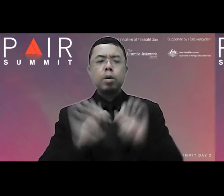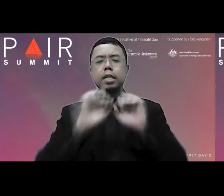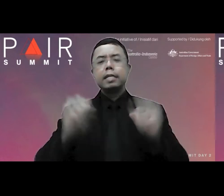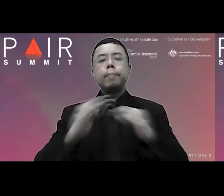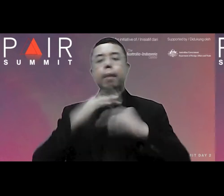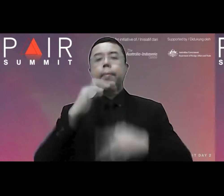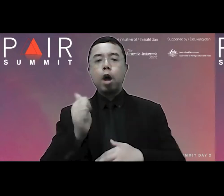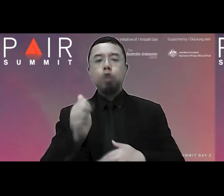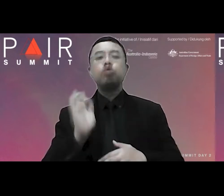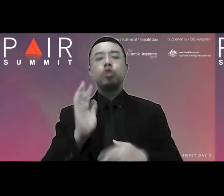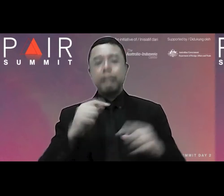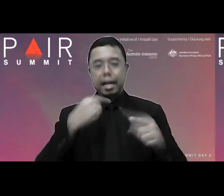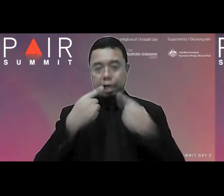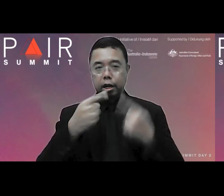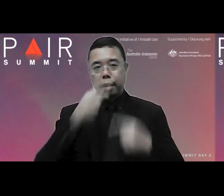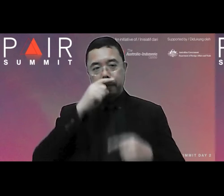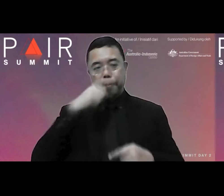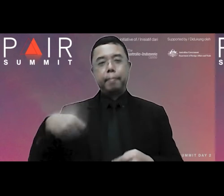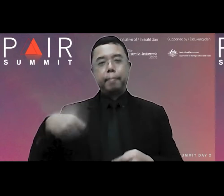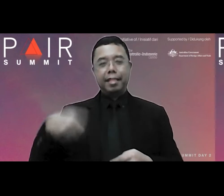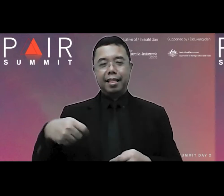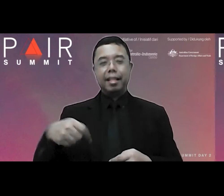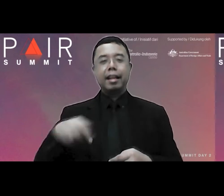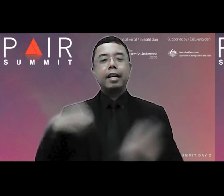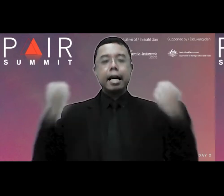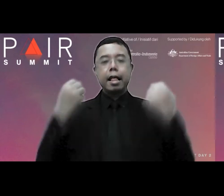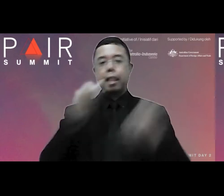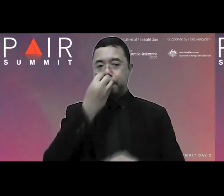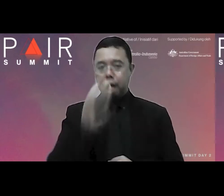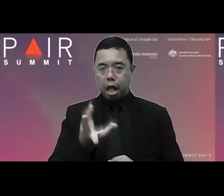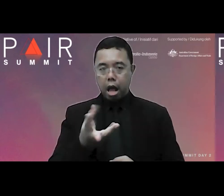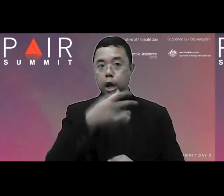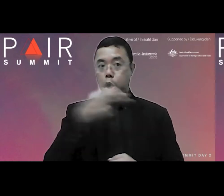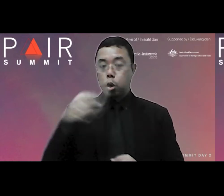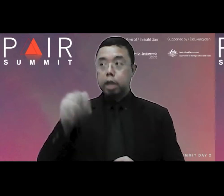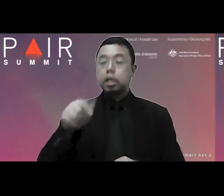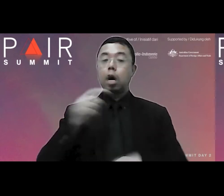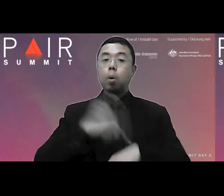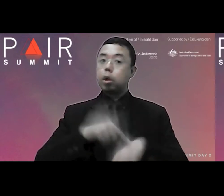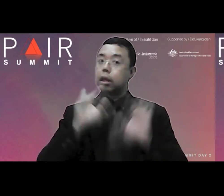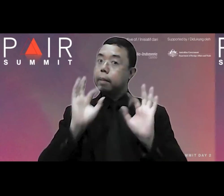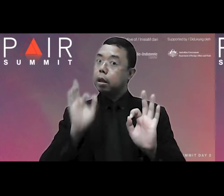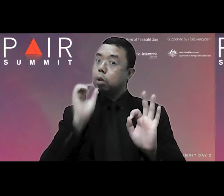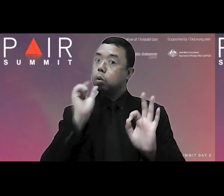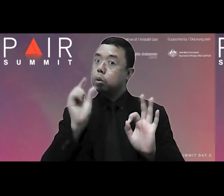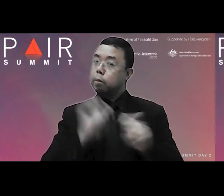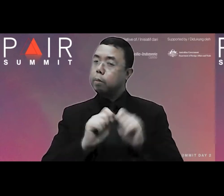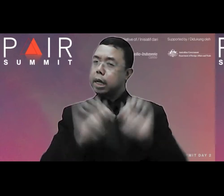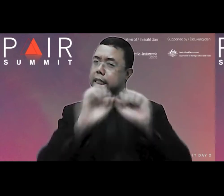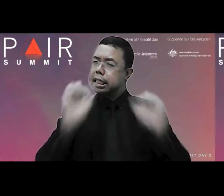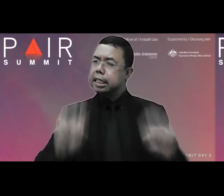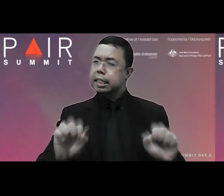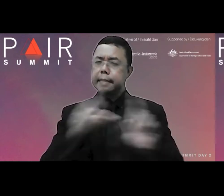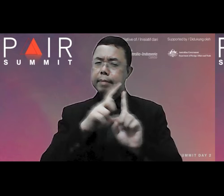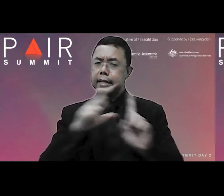at an opportune time to put in place digital systems that can create an accessible and equitable system for